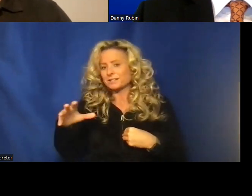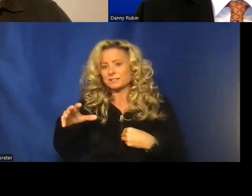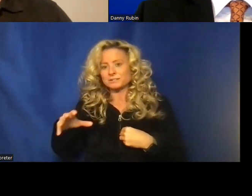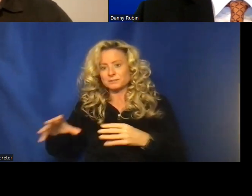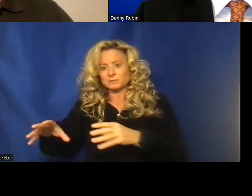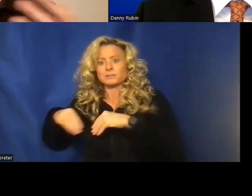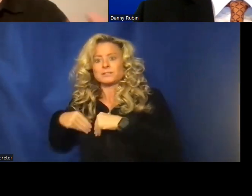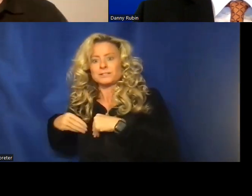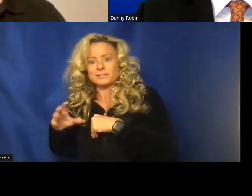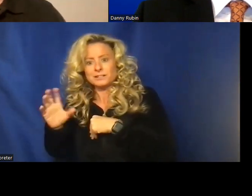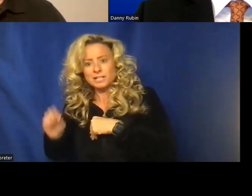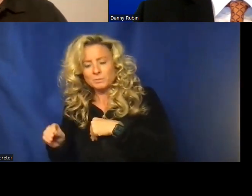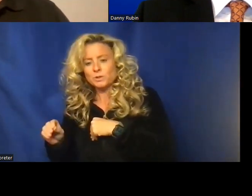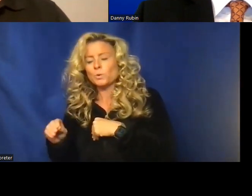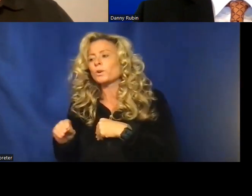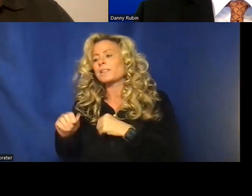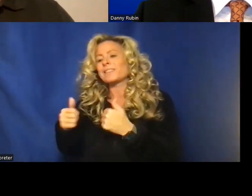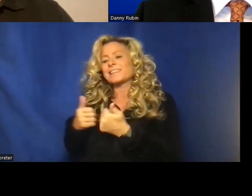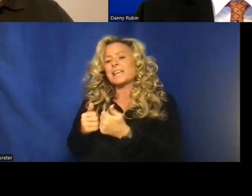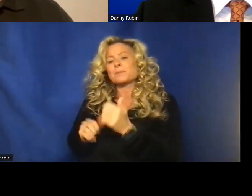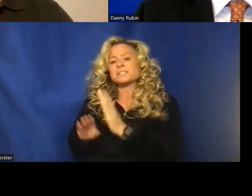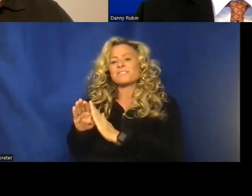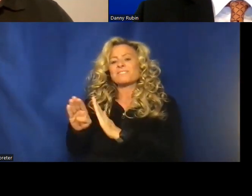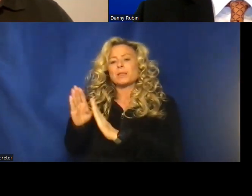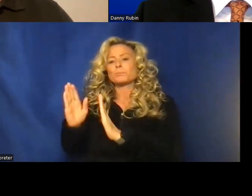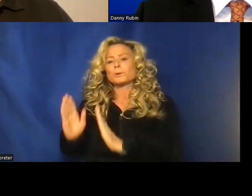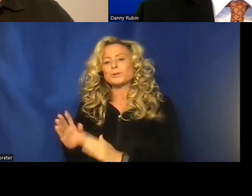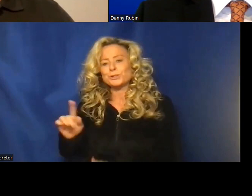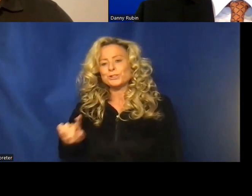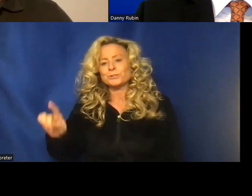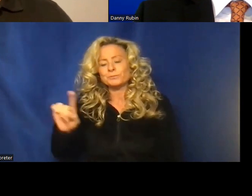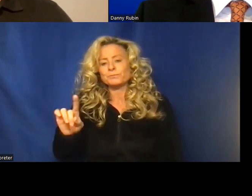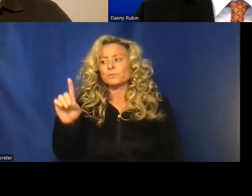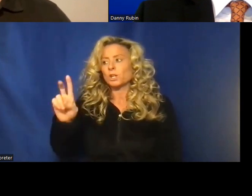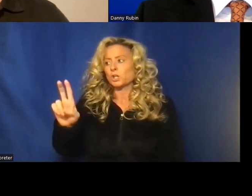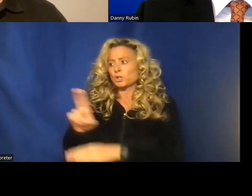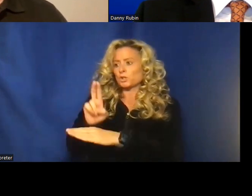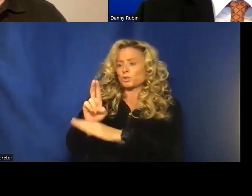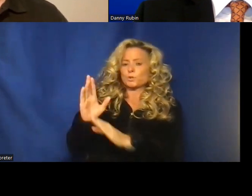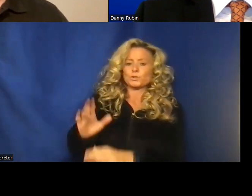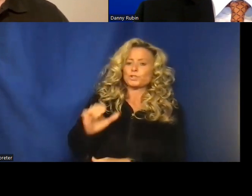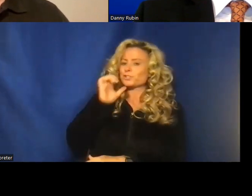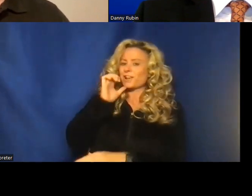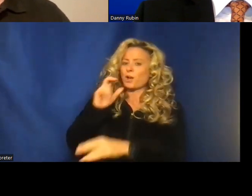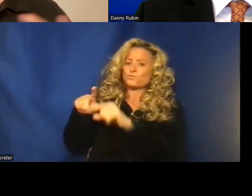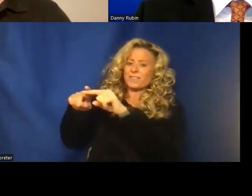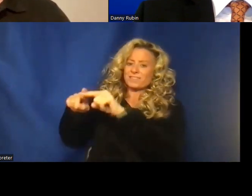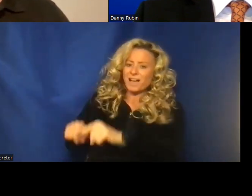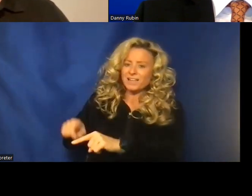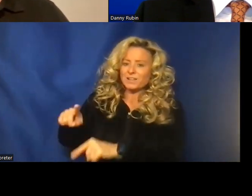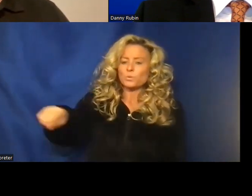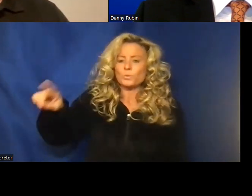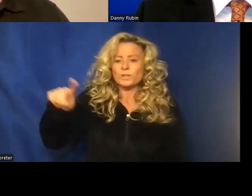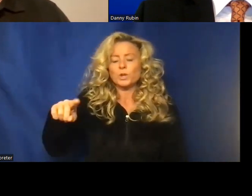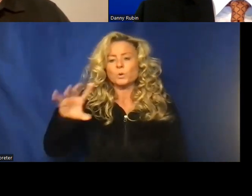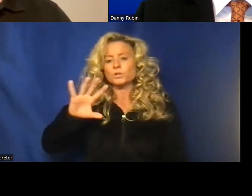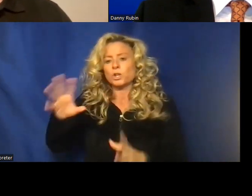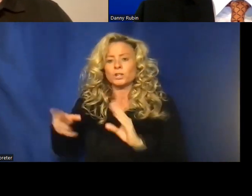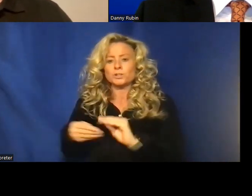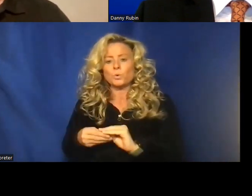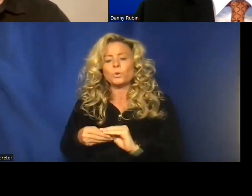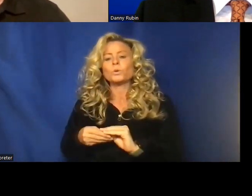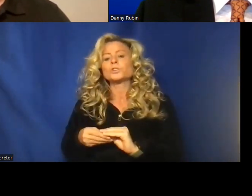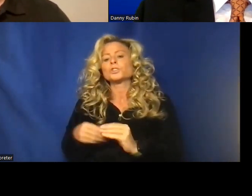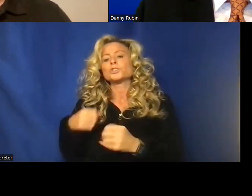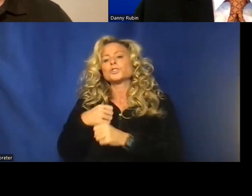company, to the game developer. And so our users aren't reliant on us in totality to be